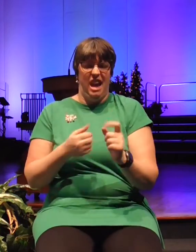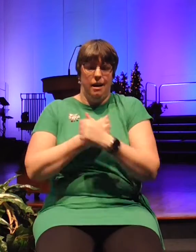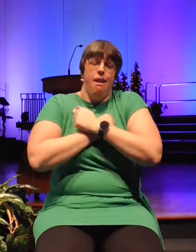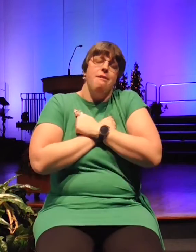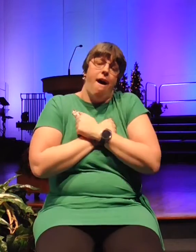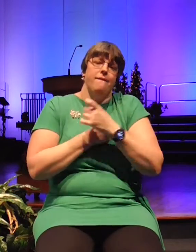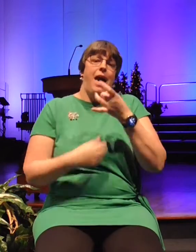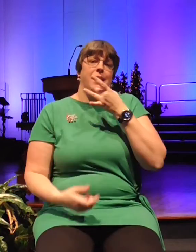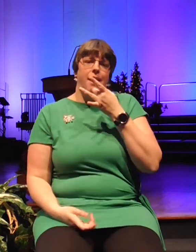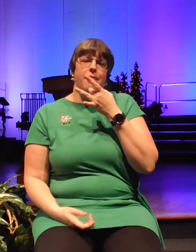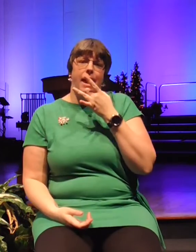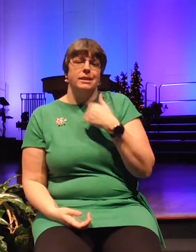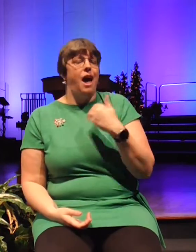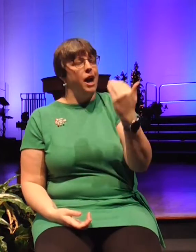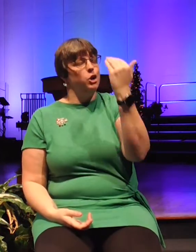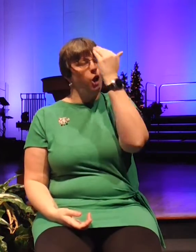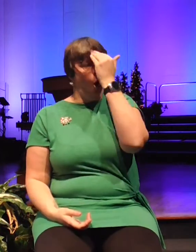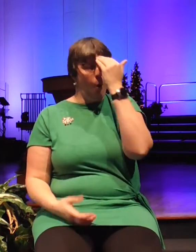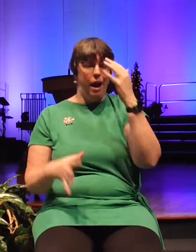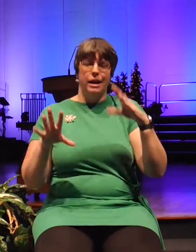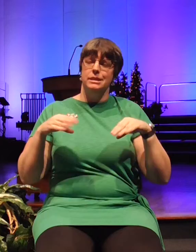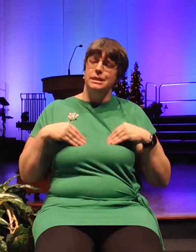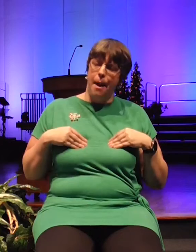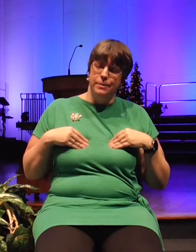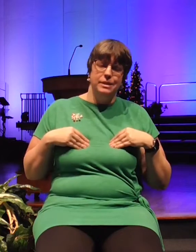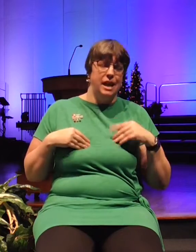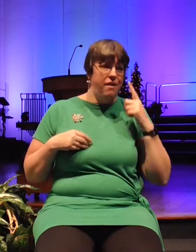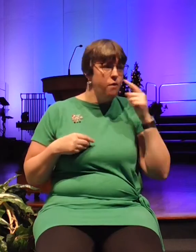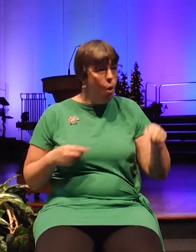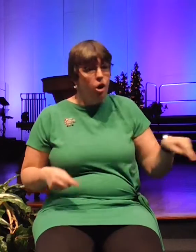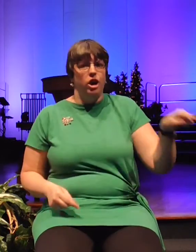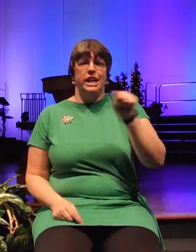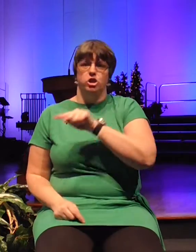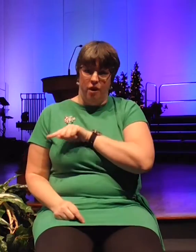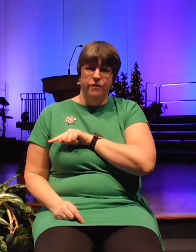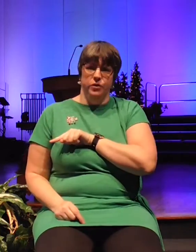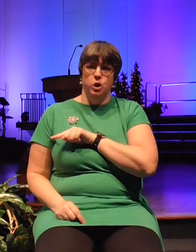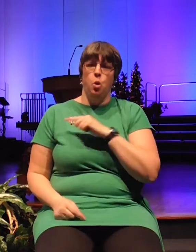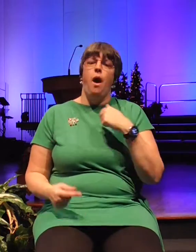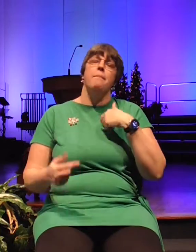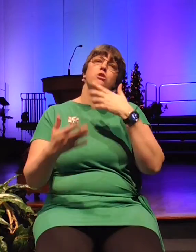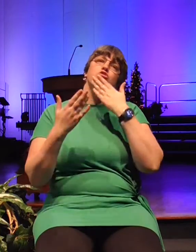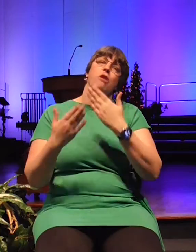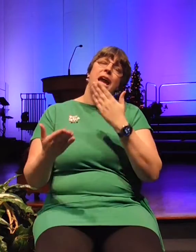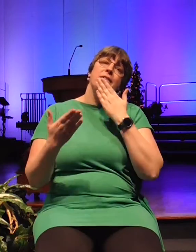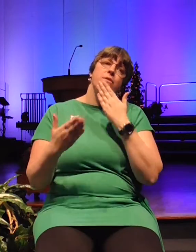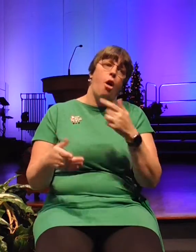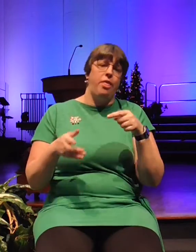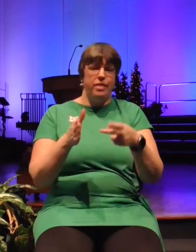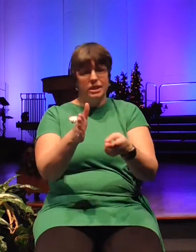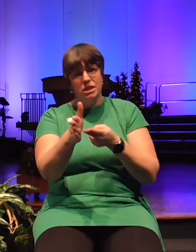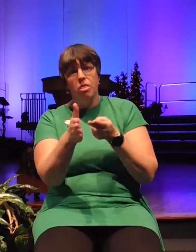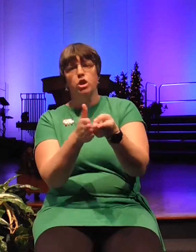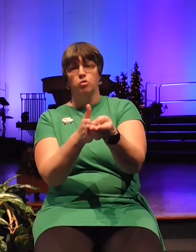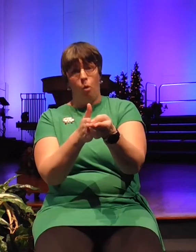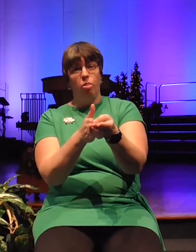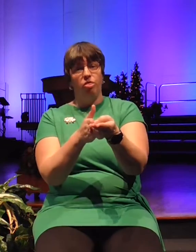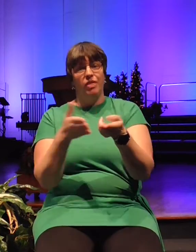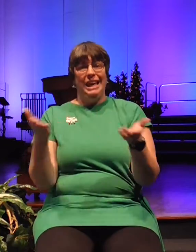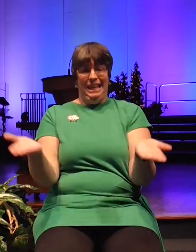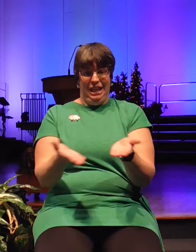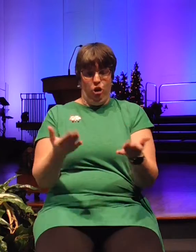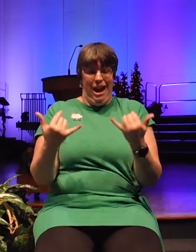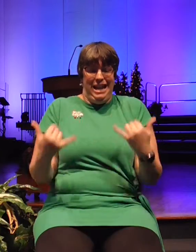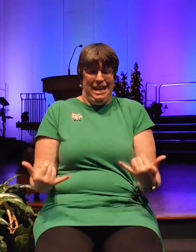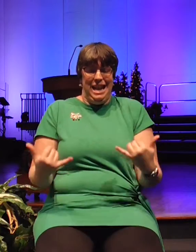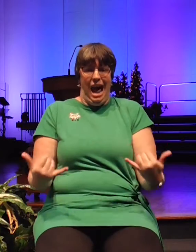and light. I know this and accept this on behalf of each one of us this day, and I'm grateful that this is the truth of us